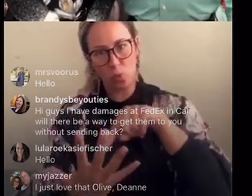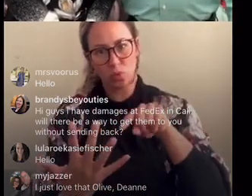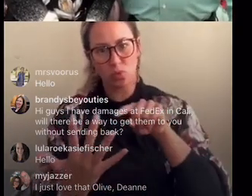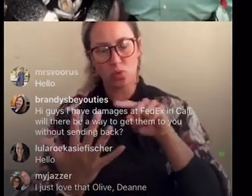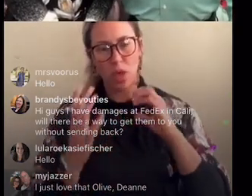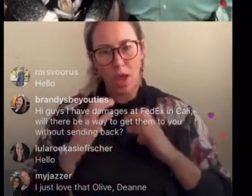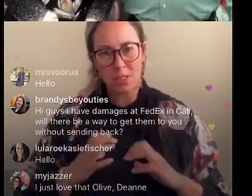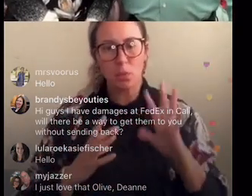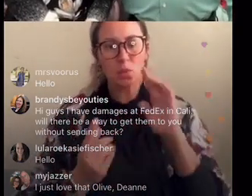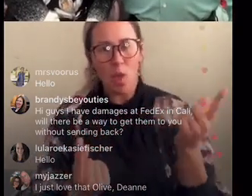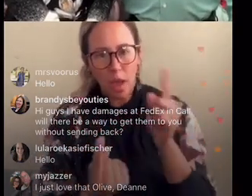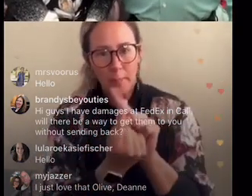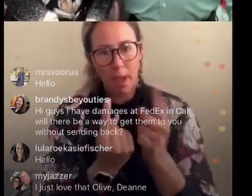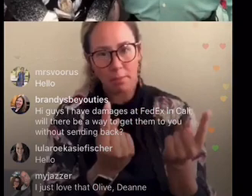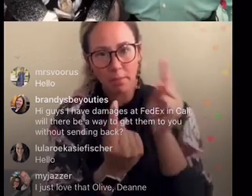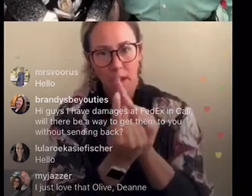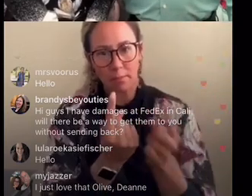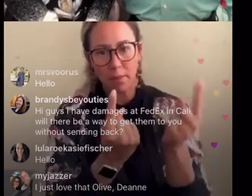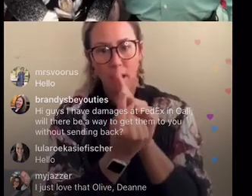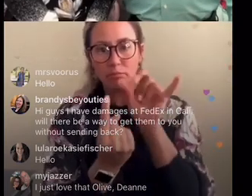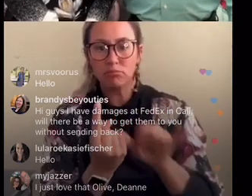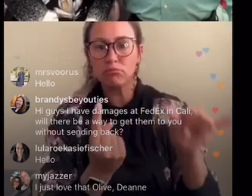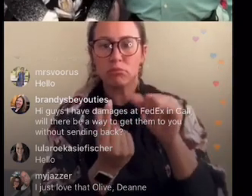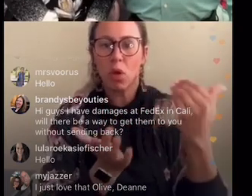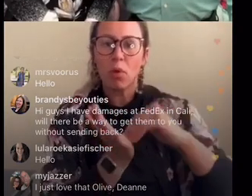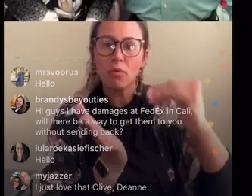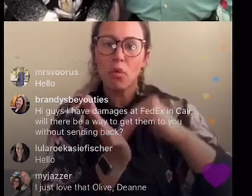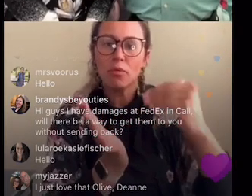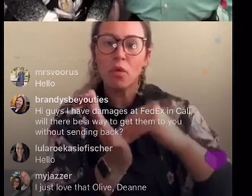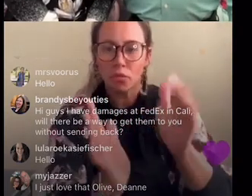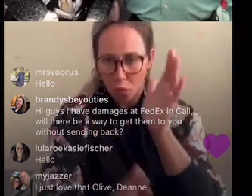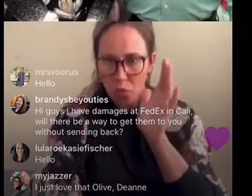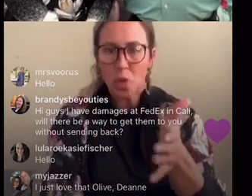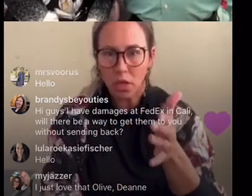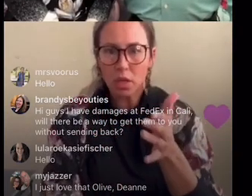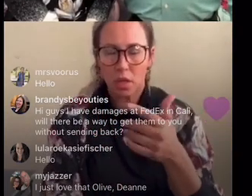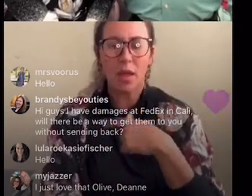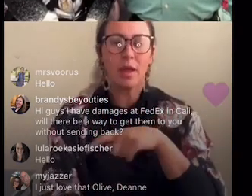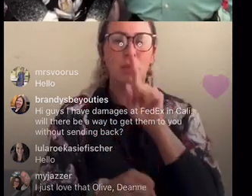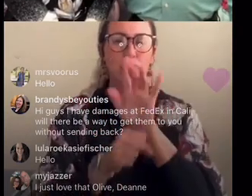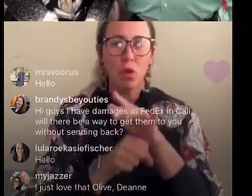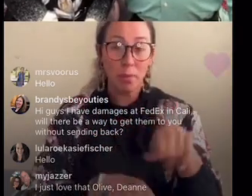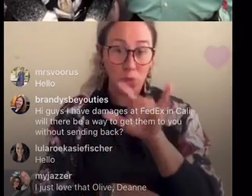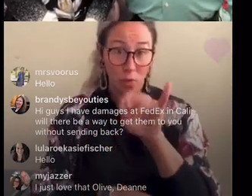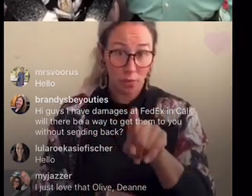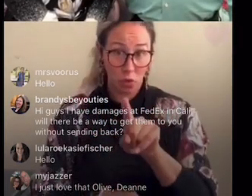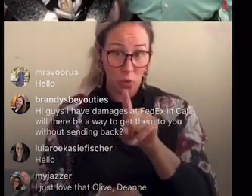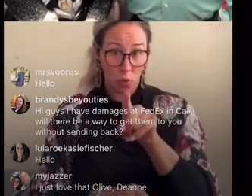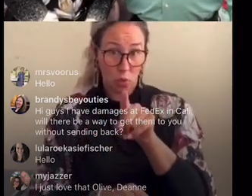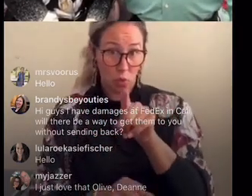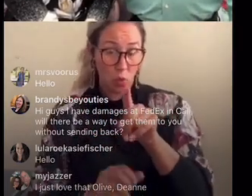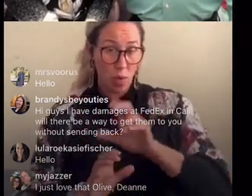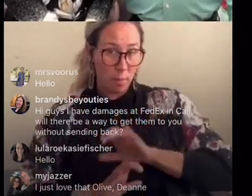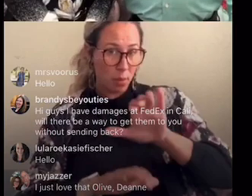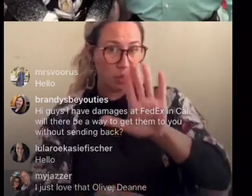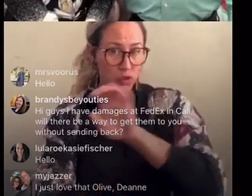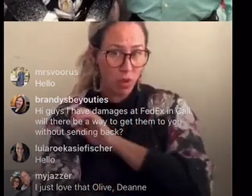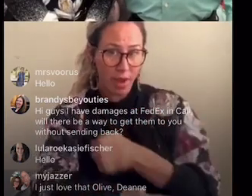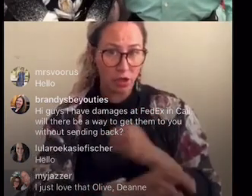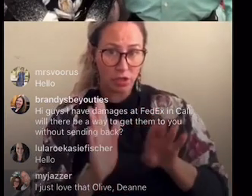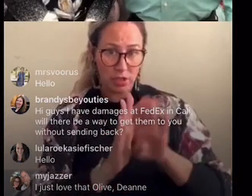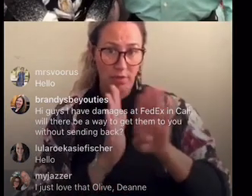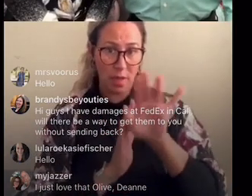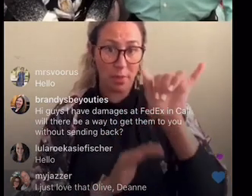you over and over and over. And I promise you that if you will put your energy into developing